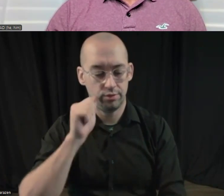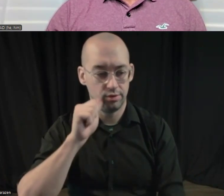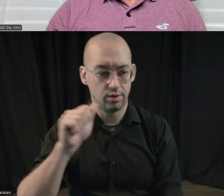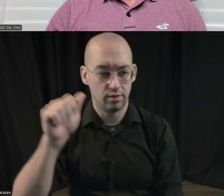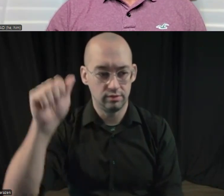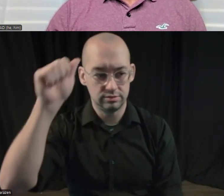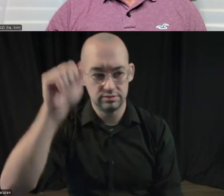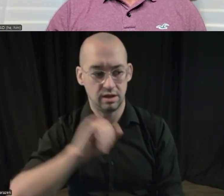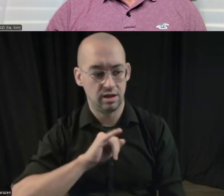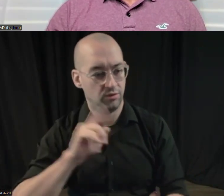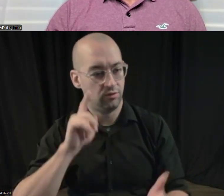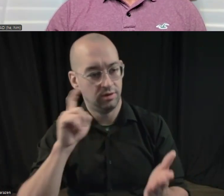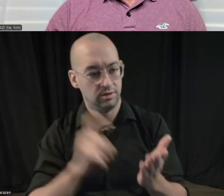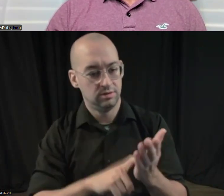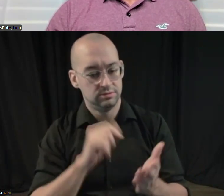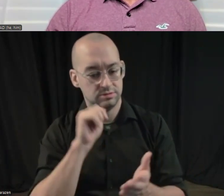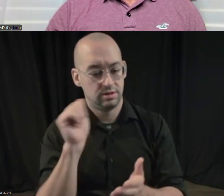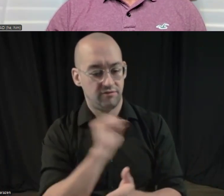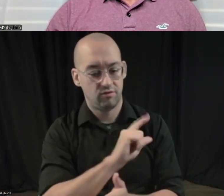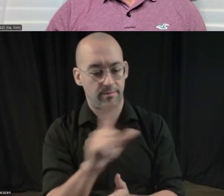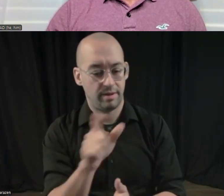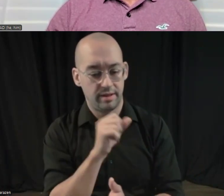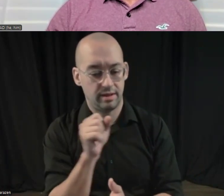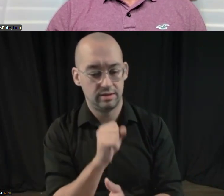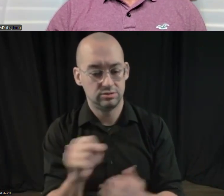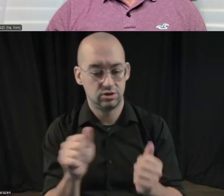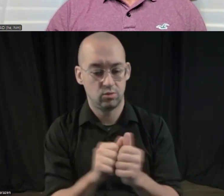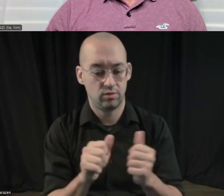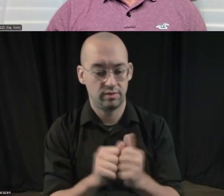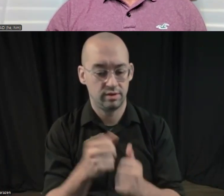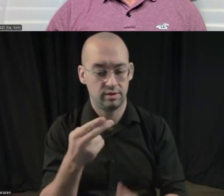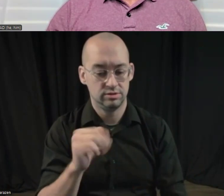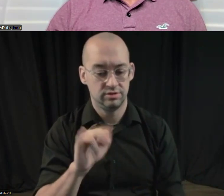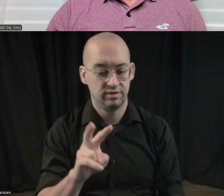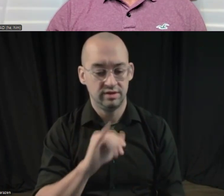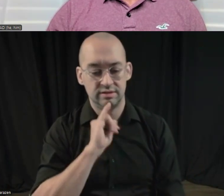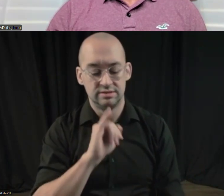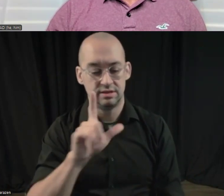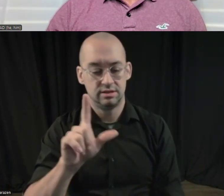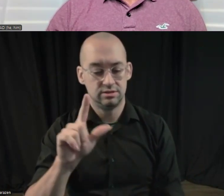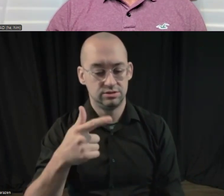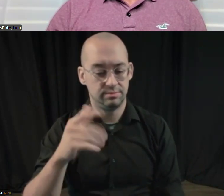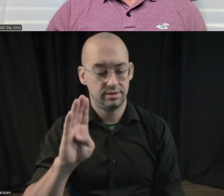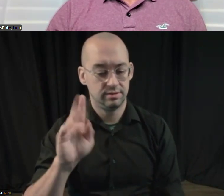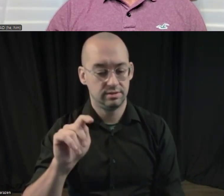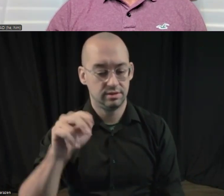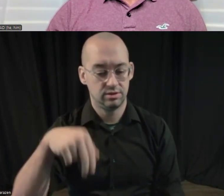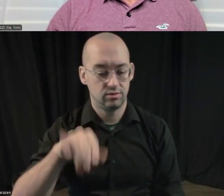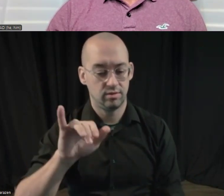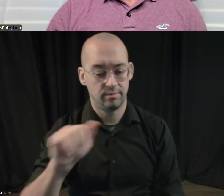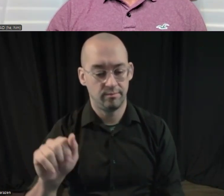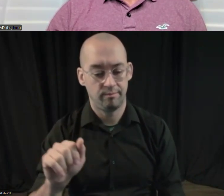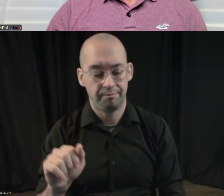not everybody aging with HIV is LGBTQIA, so I don't think you can make that assumption, but I absolutely think that it could